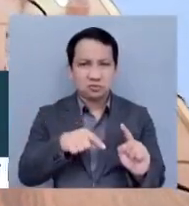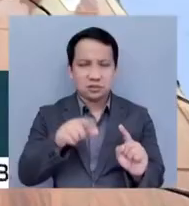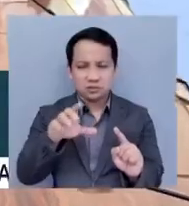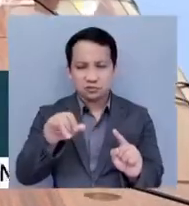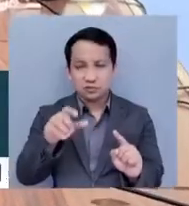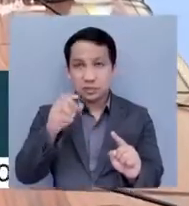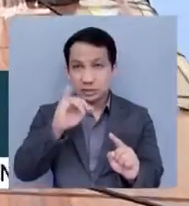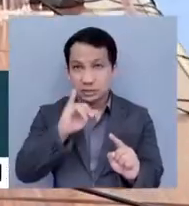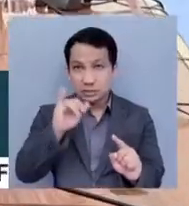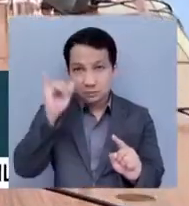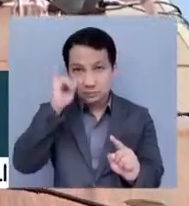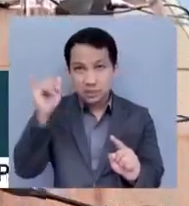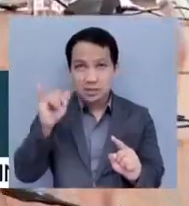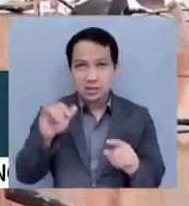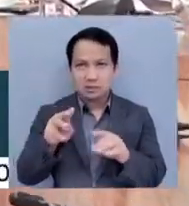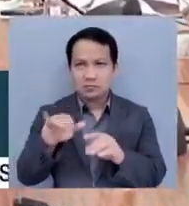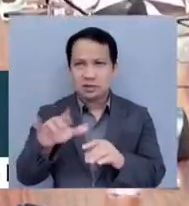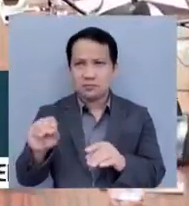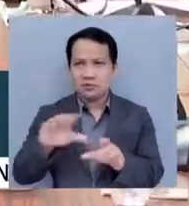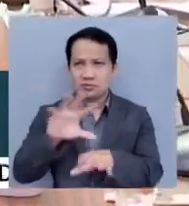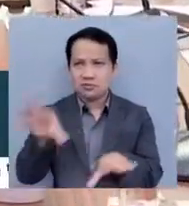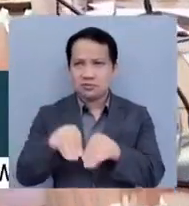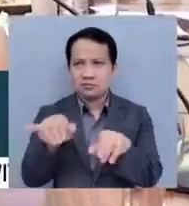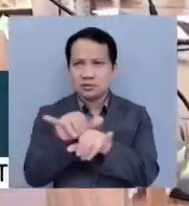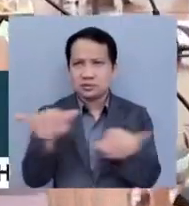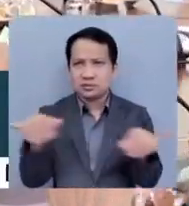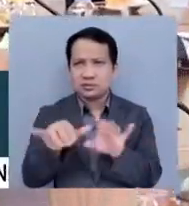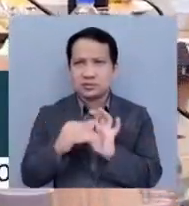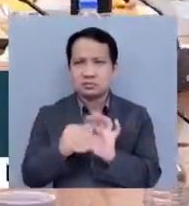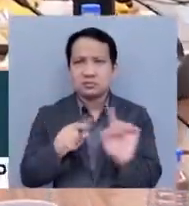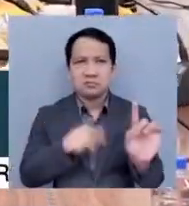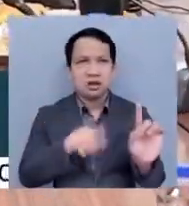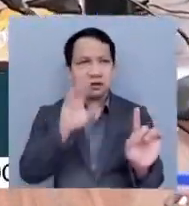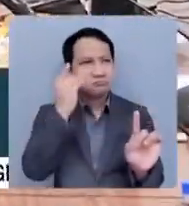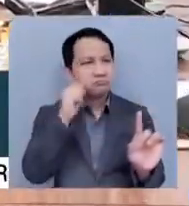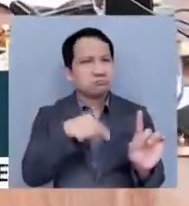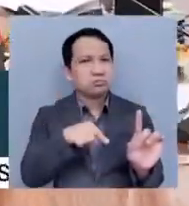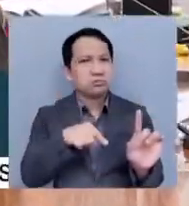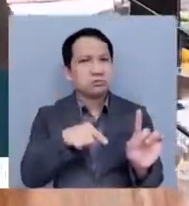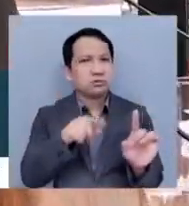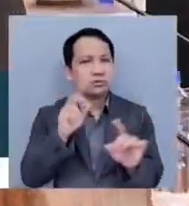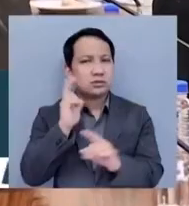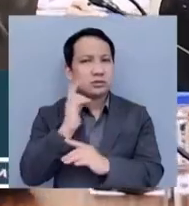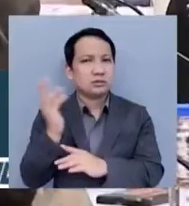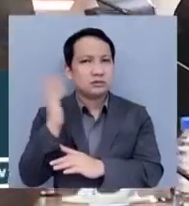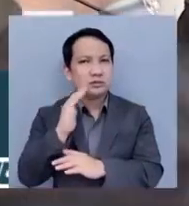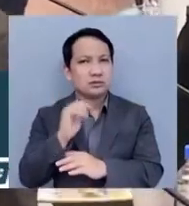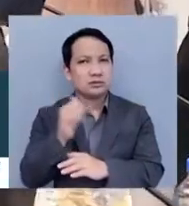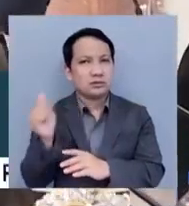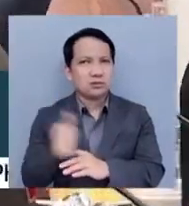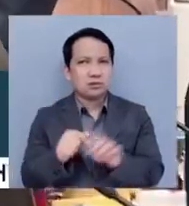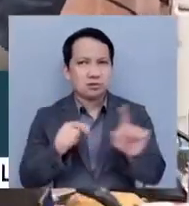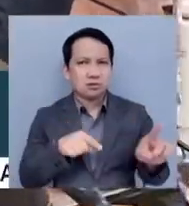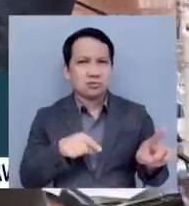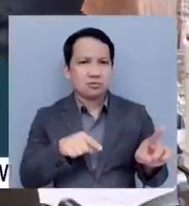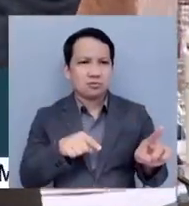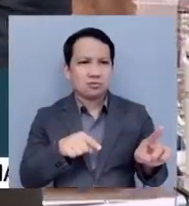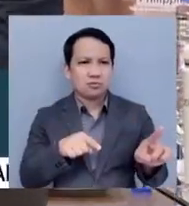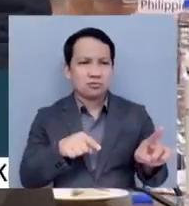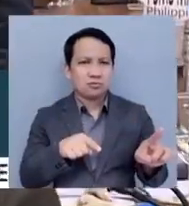Ibanez at saka si Mayo were in the drug list of then President Duterte, bakit sila nakabalik sa